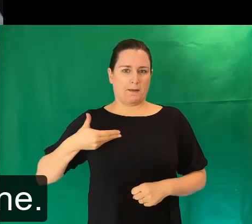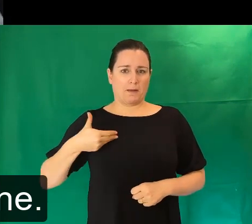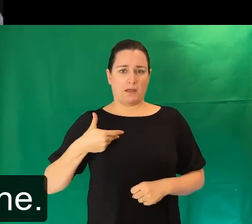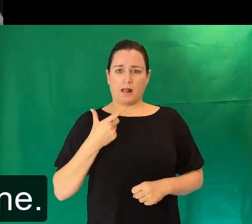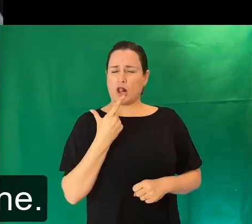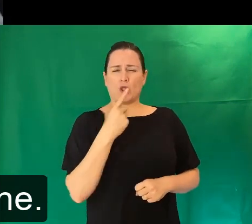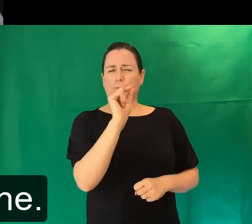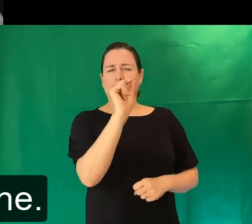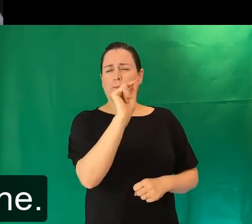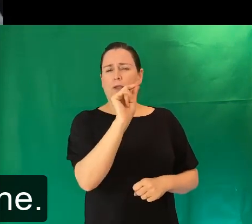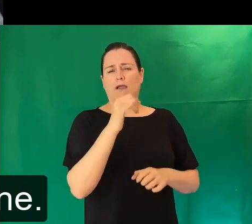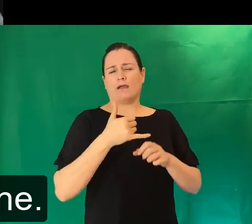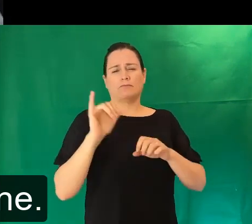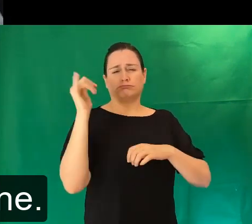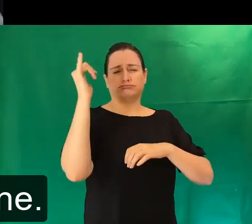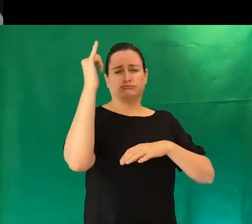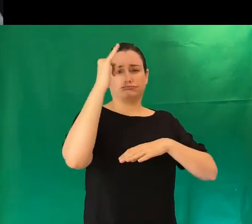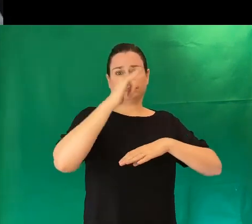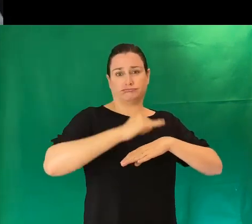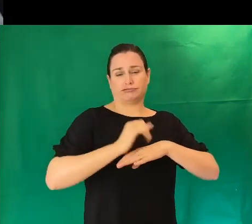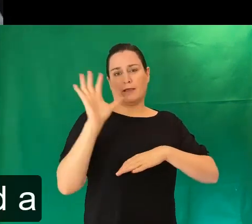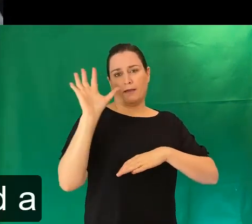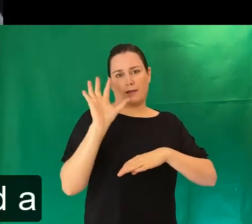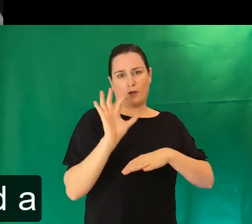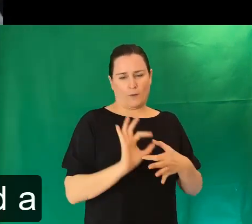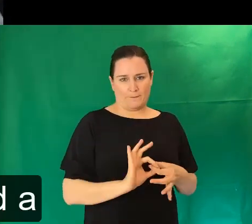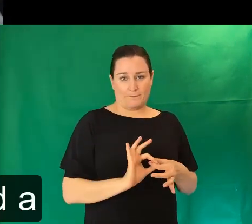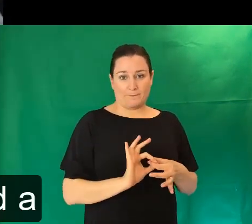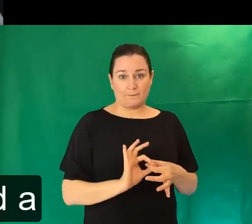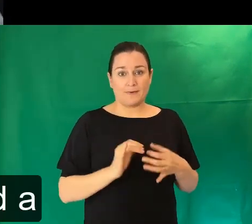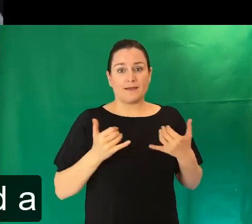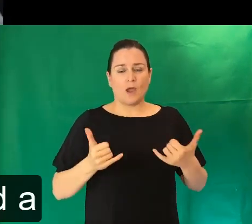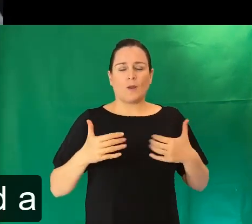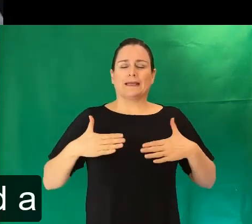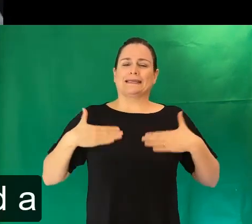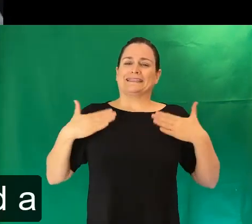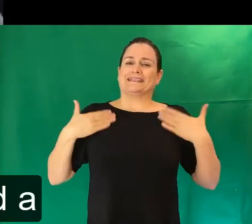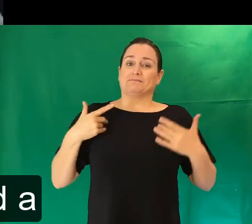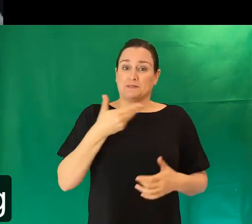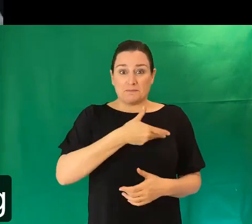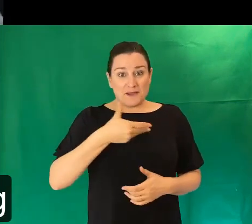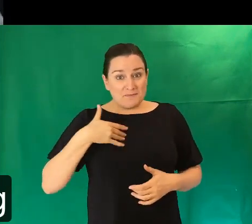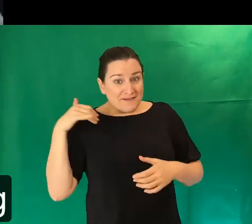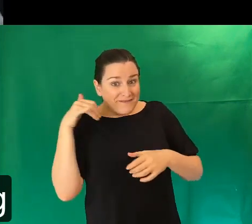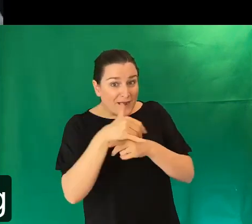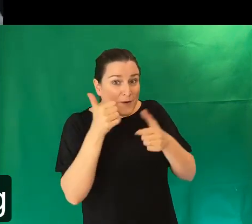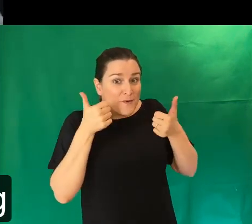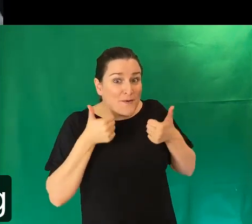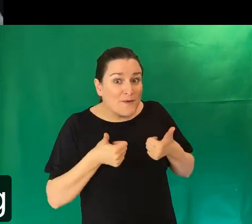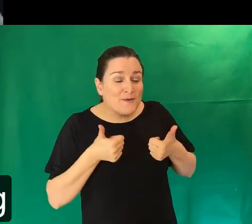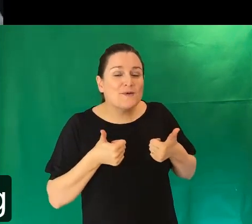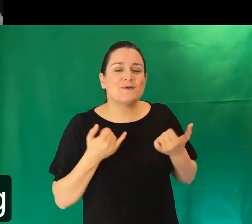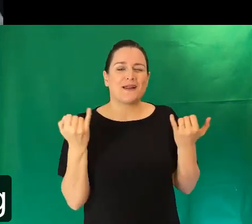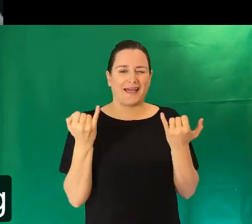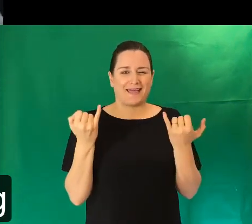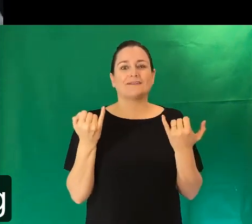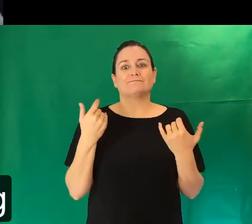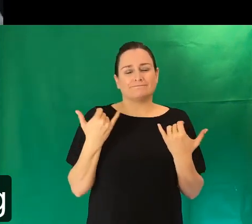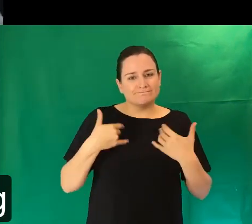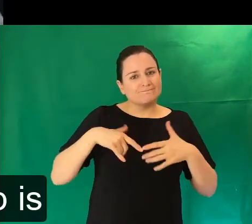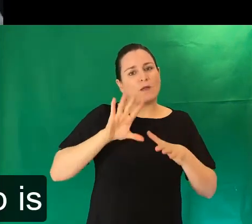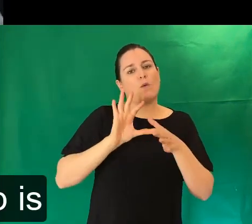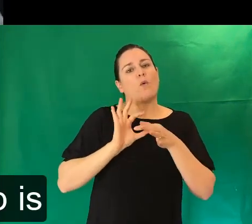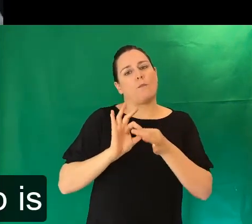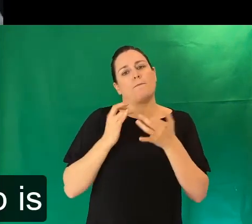been gone on a plane, and Ava is very pleased that she had a good flight, and they are